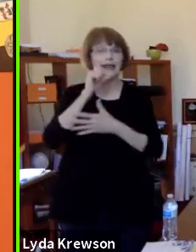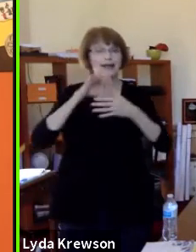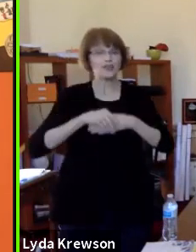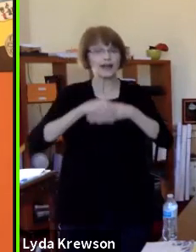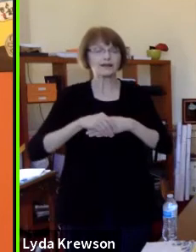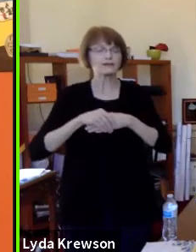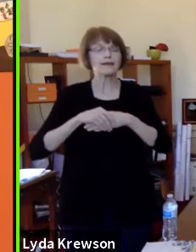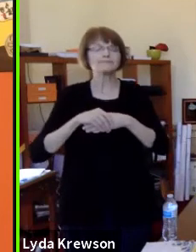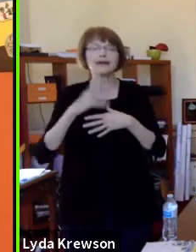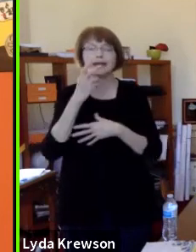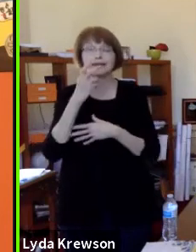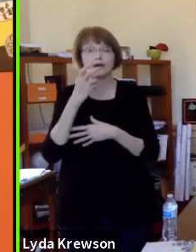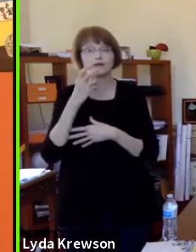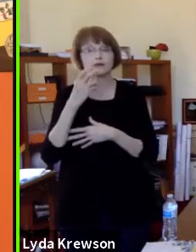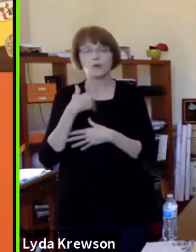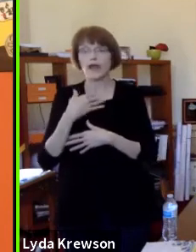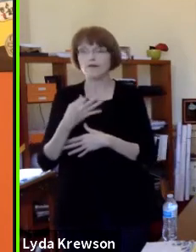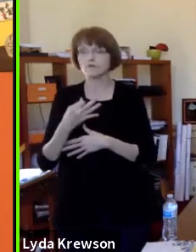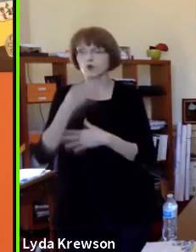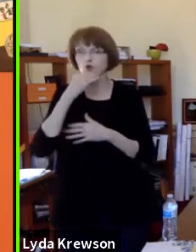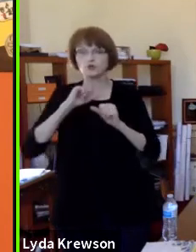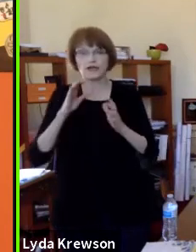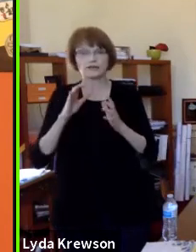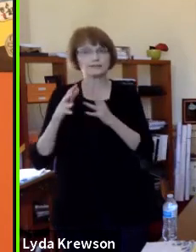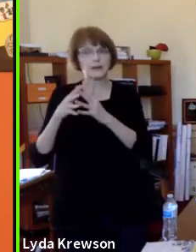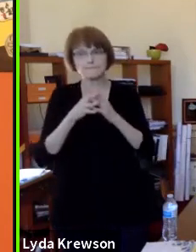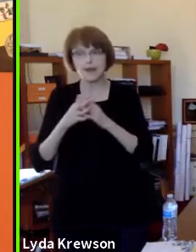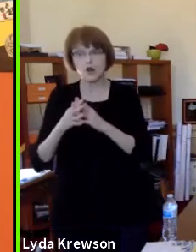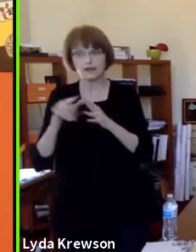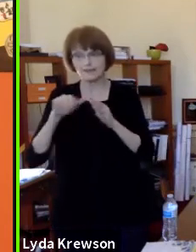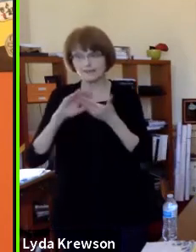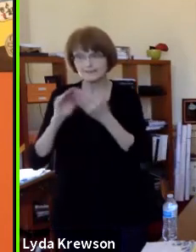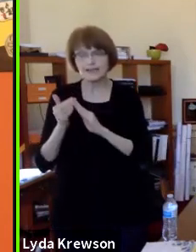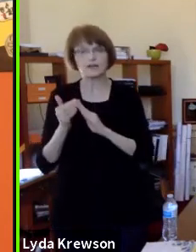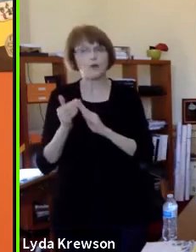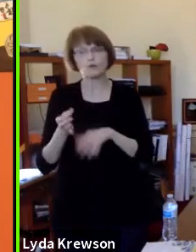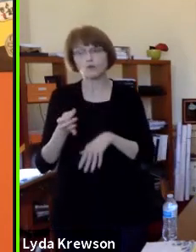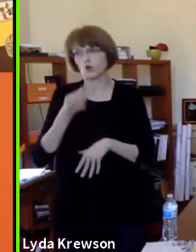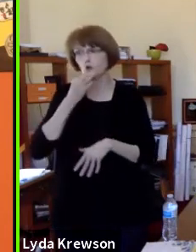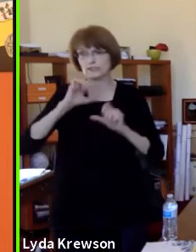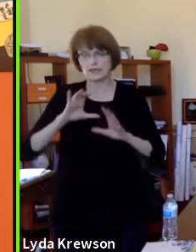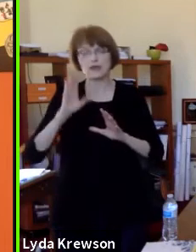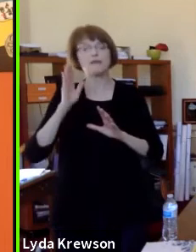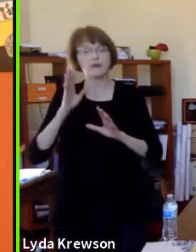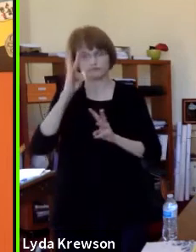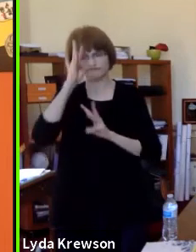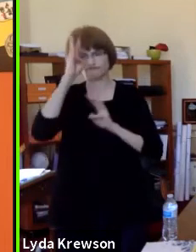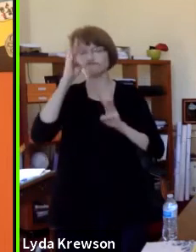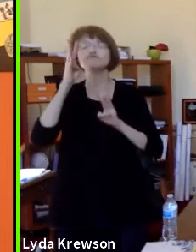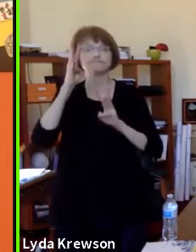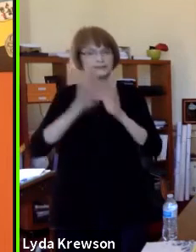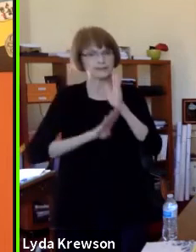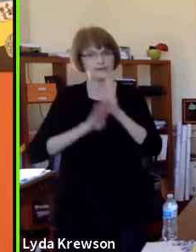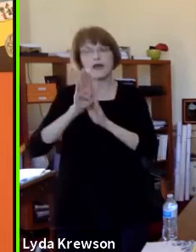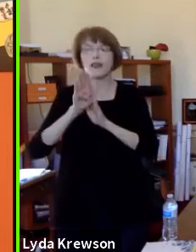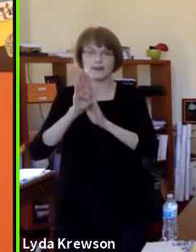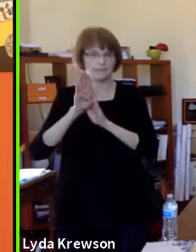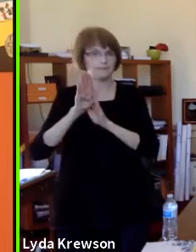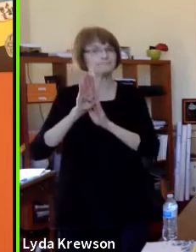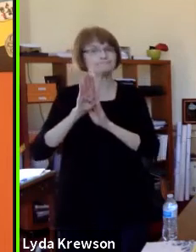our scientists that we have in this country and in this city are really good. And I think they're going to come up with ways for us not to